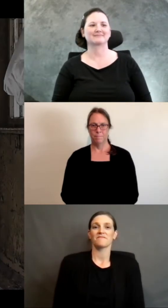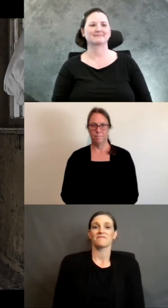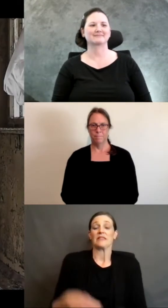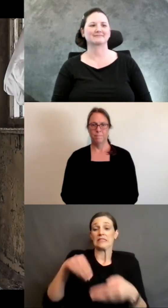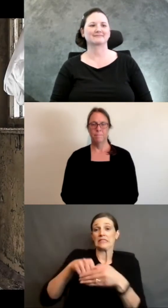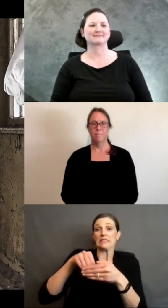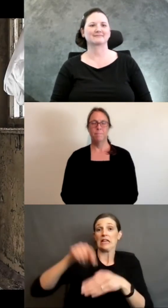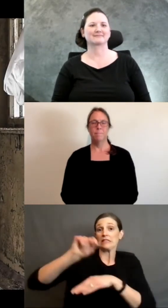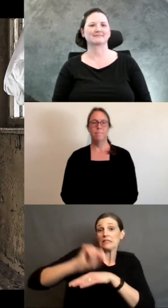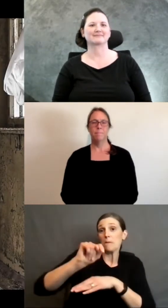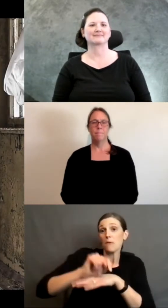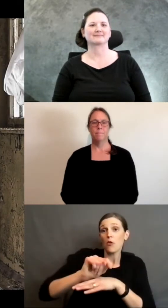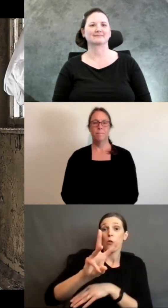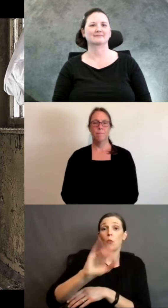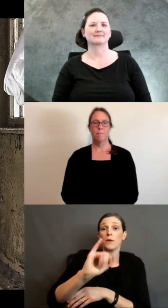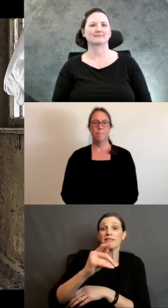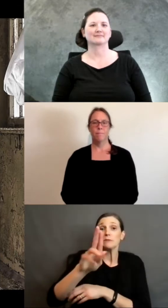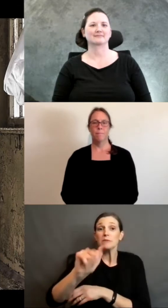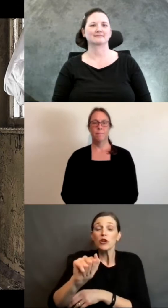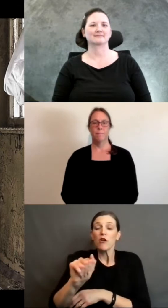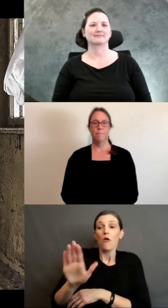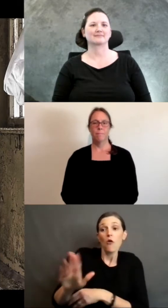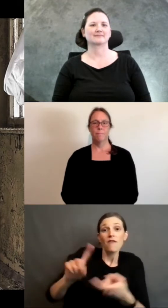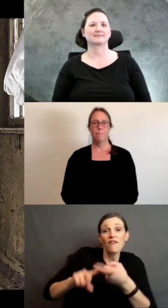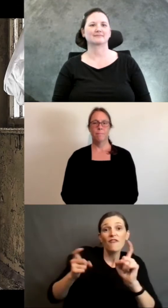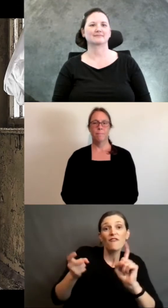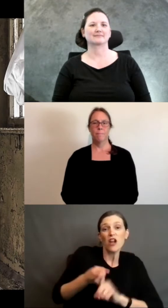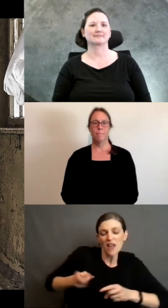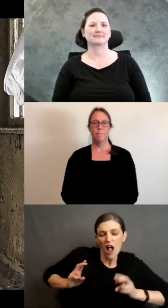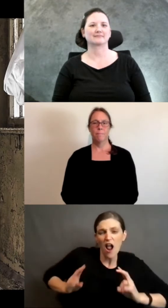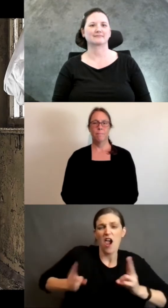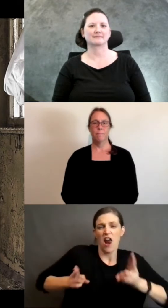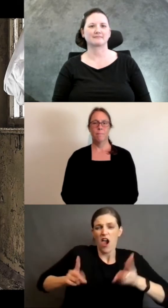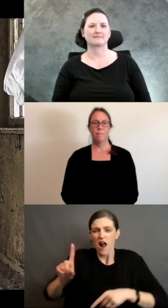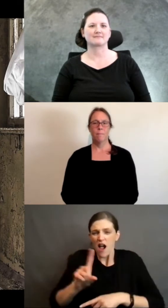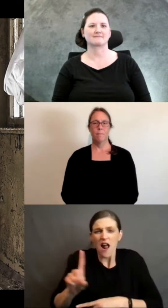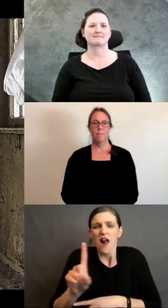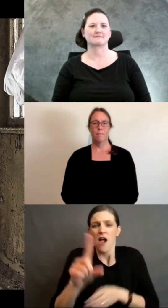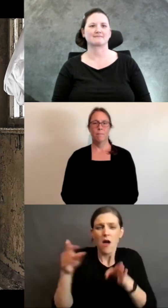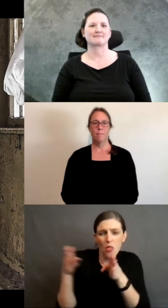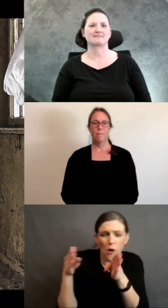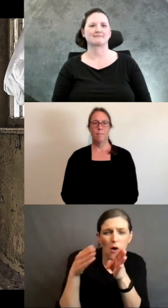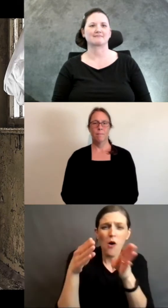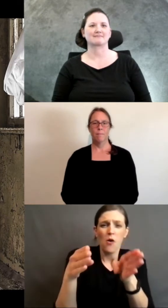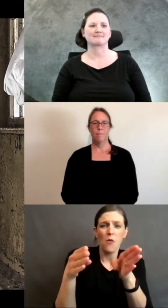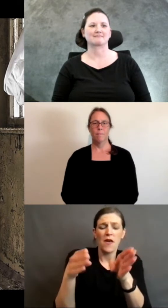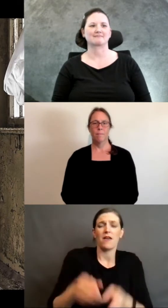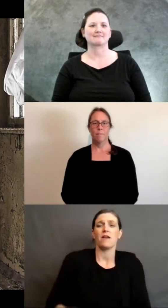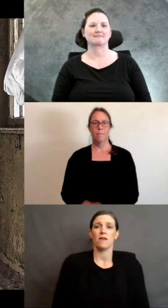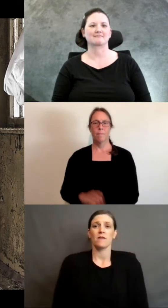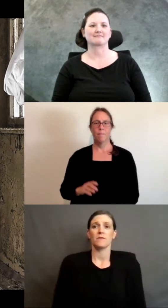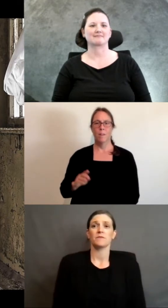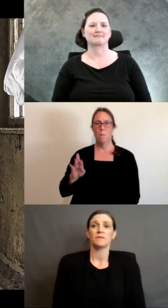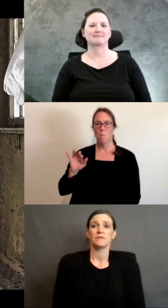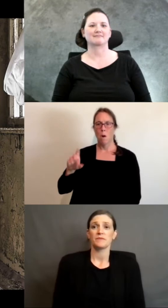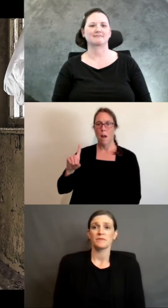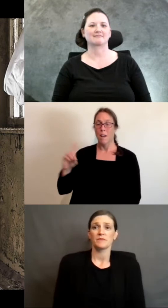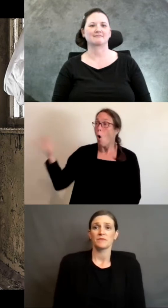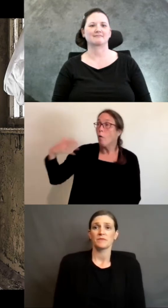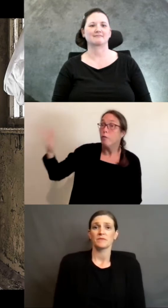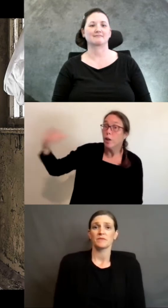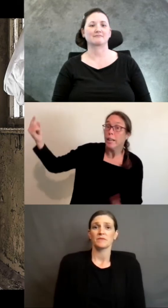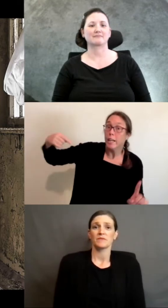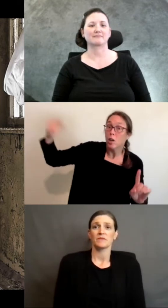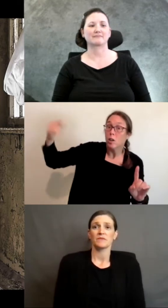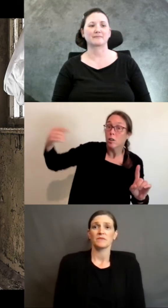inside the temple, Wisperia and her friends are hurrying down the hallway. Over here! He motions them